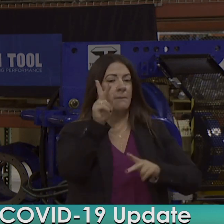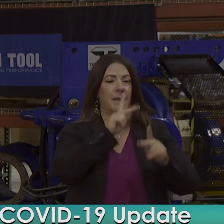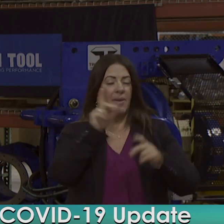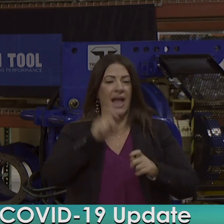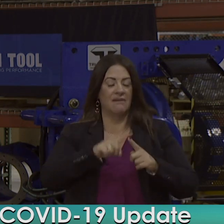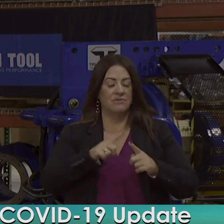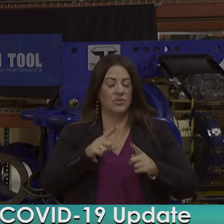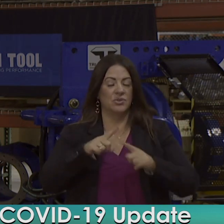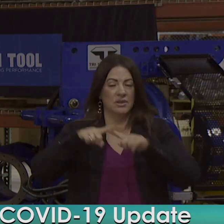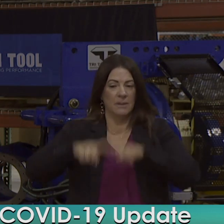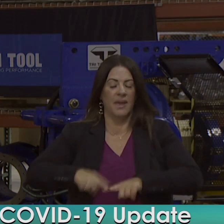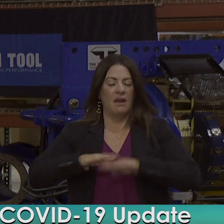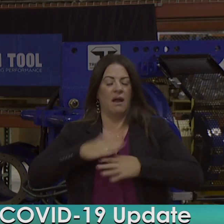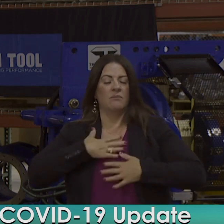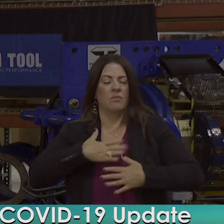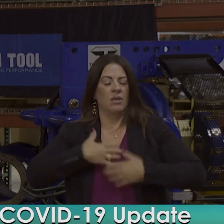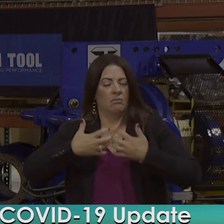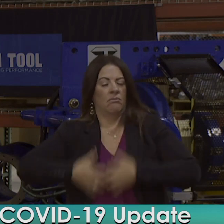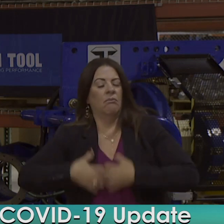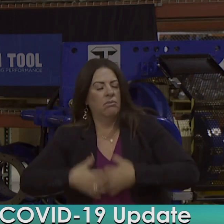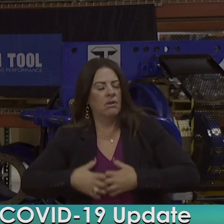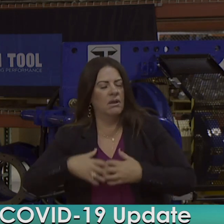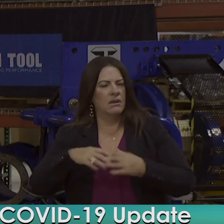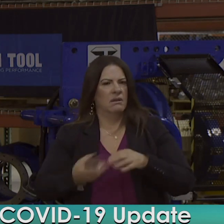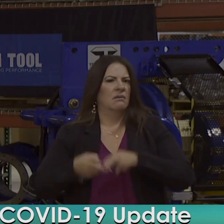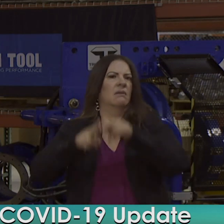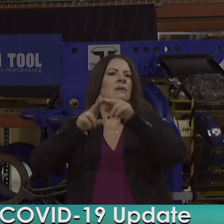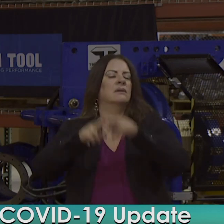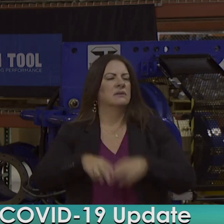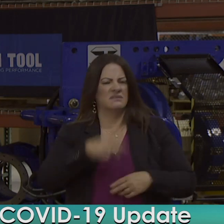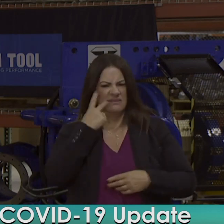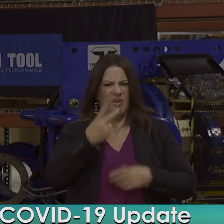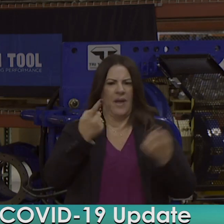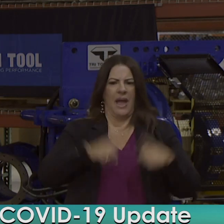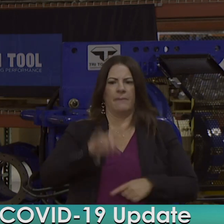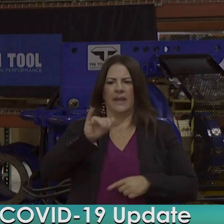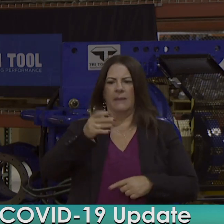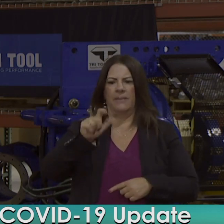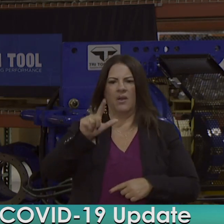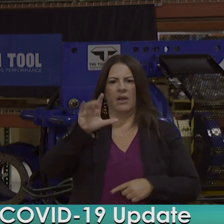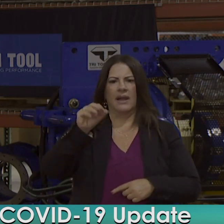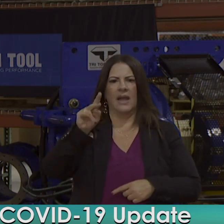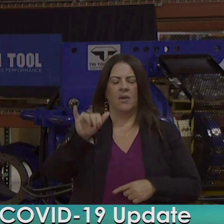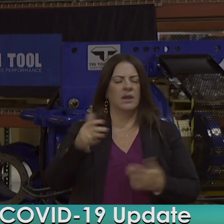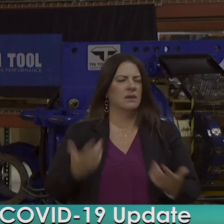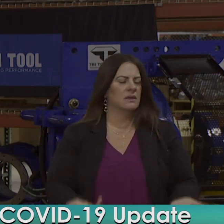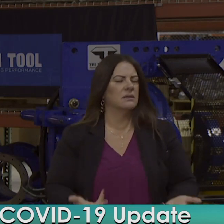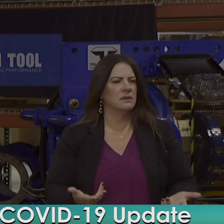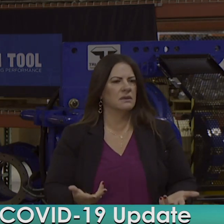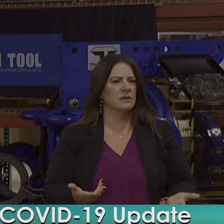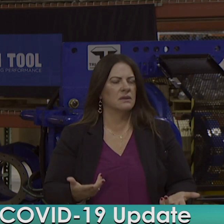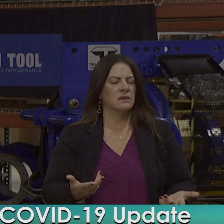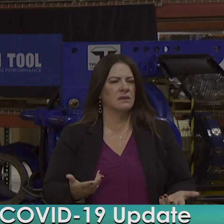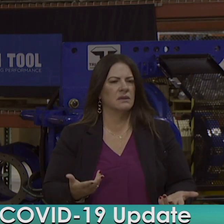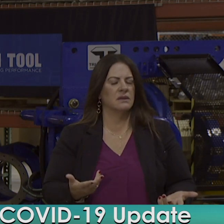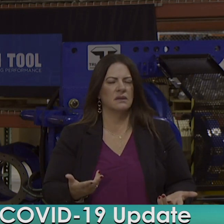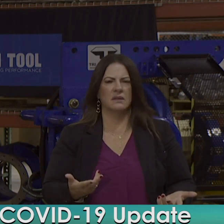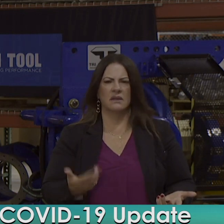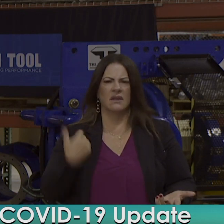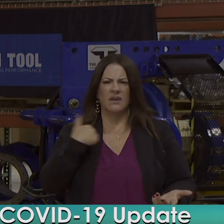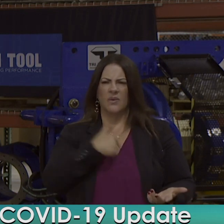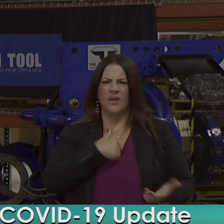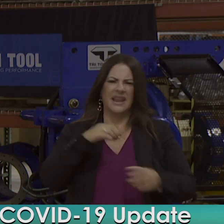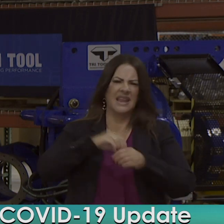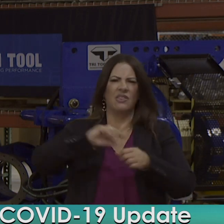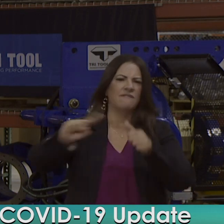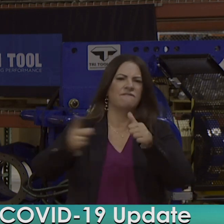up. I just sent 76 ventilators down to Imperial County. We are in the midst of the first